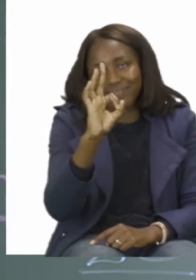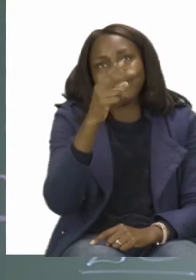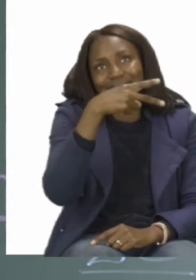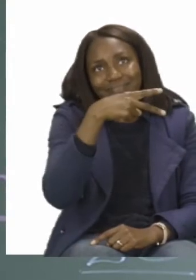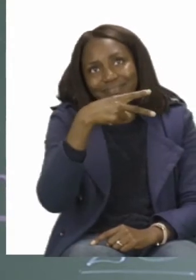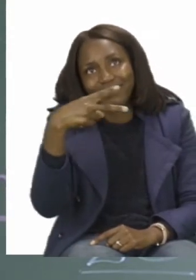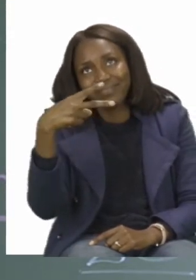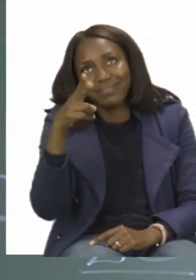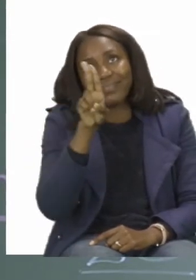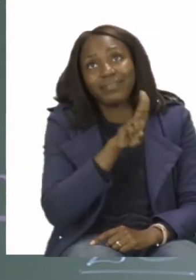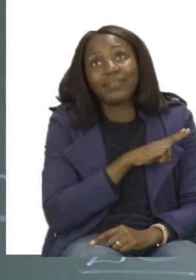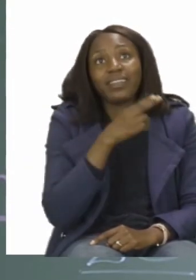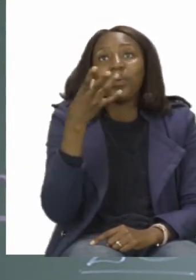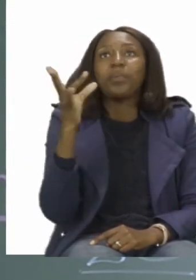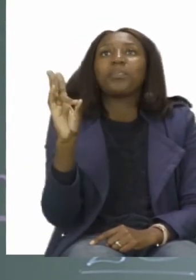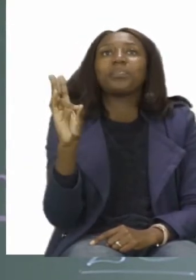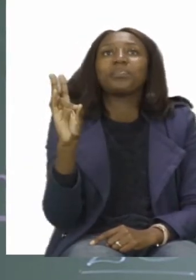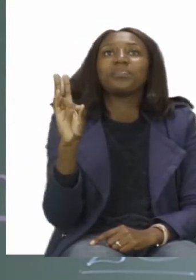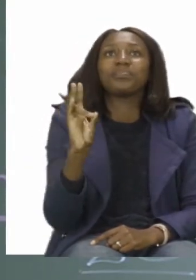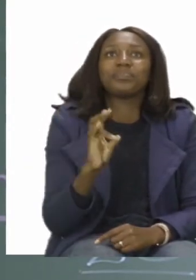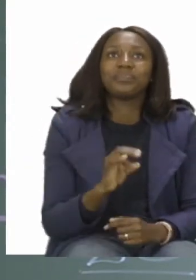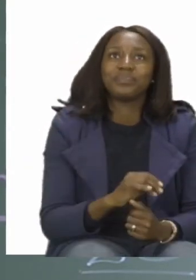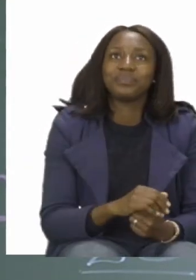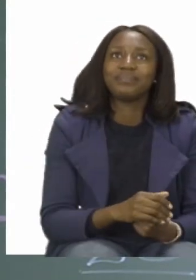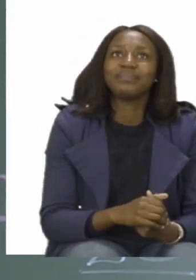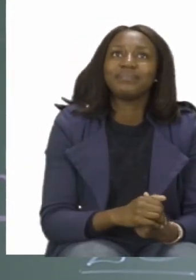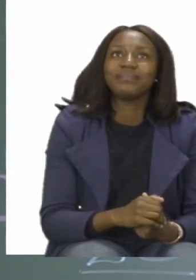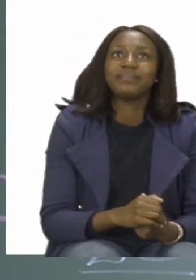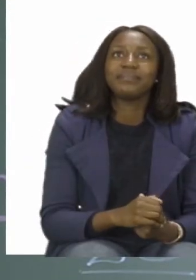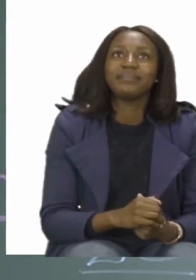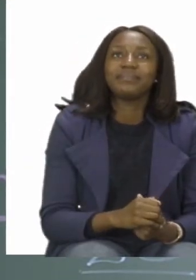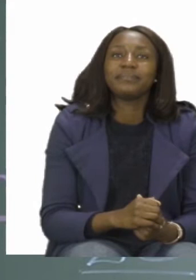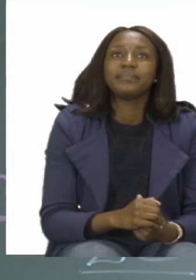times 9 is equal to